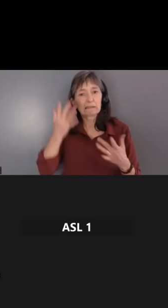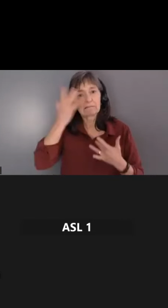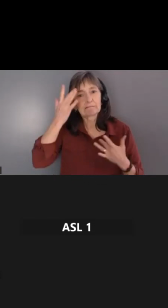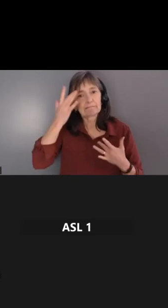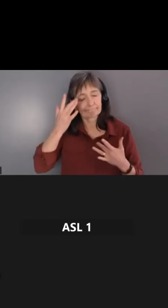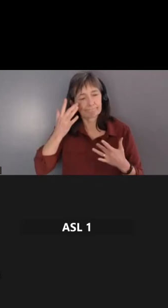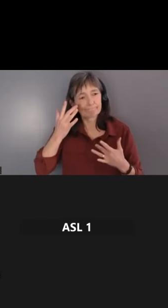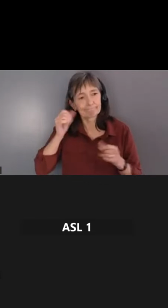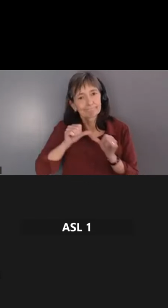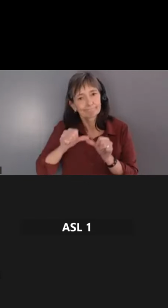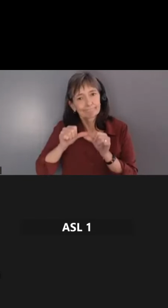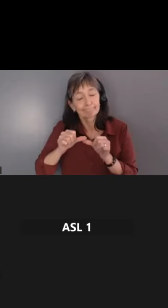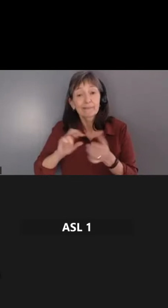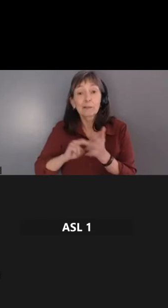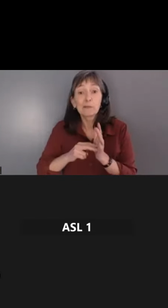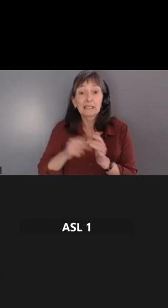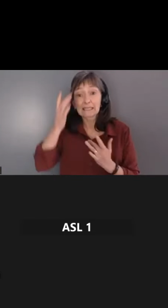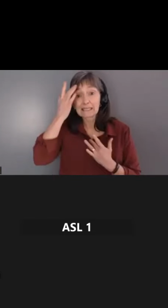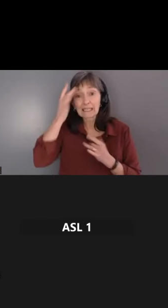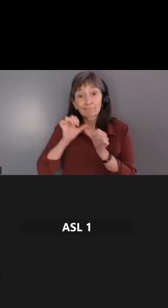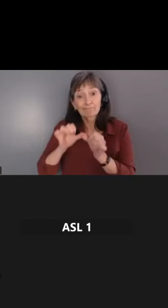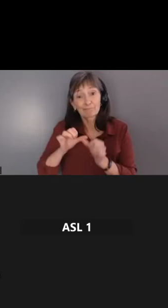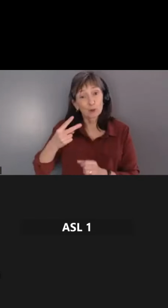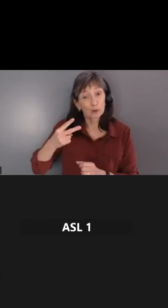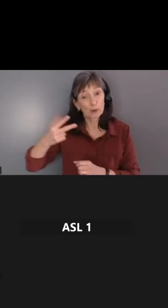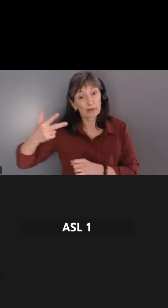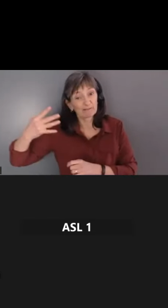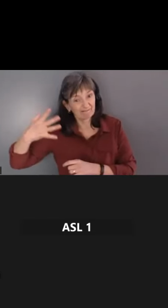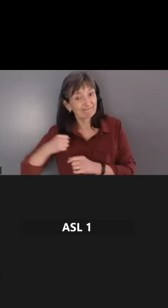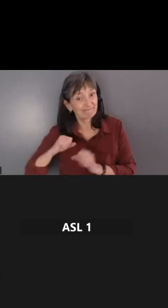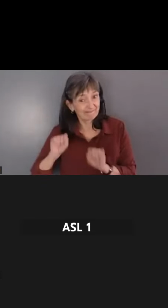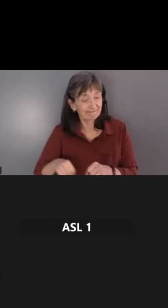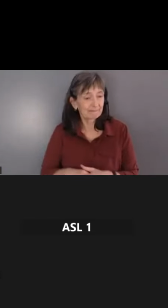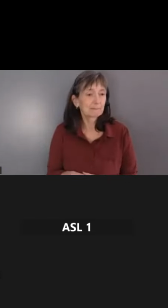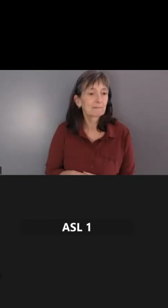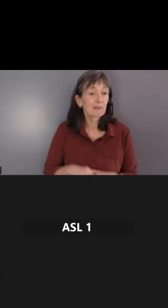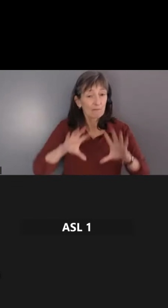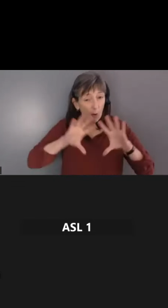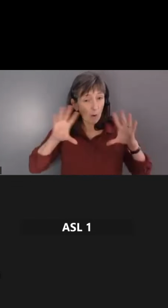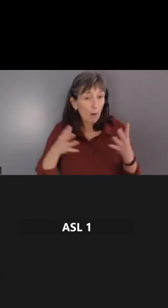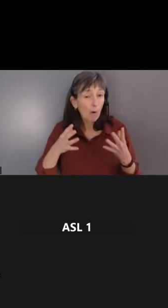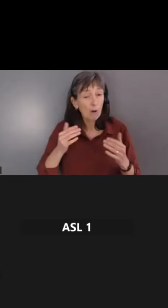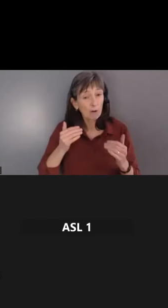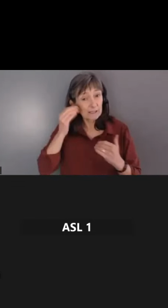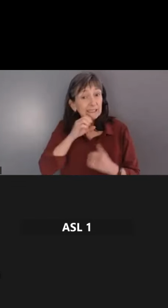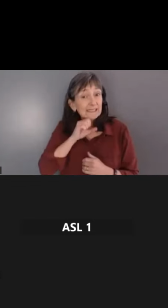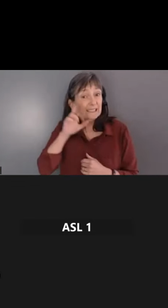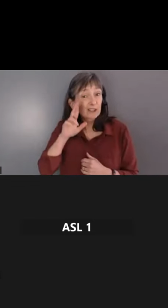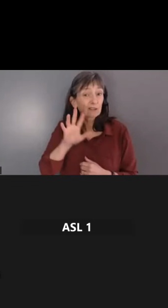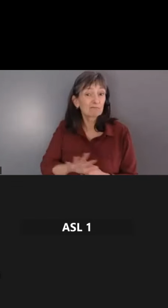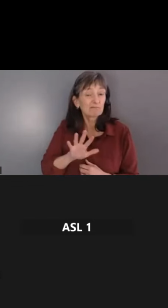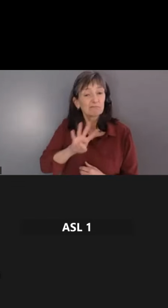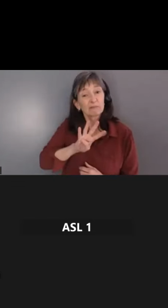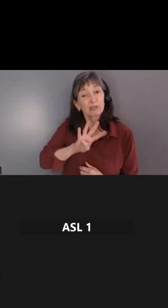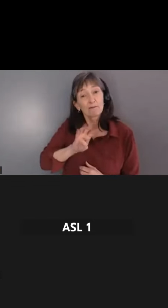co-occurrence of 2 or more chronic conditions. When looking at the entire older adult population, about 40% of adults